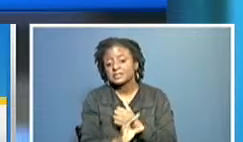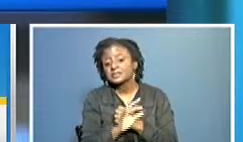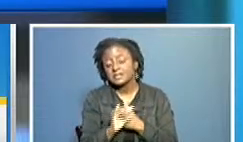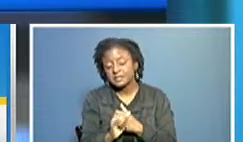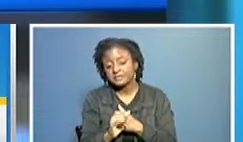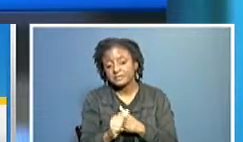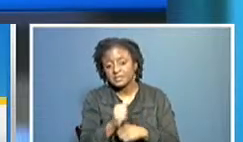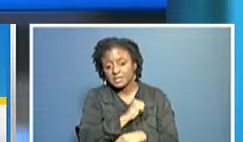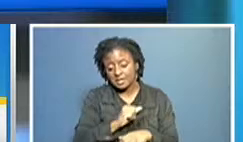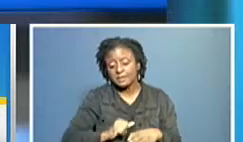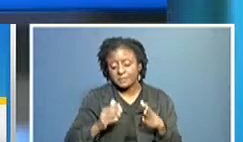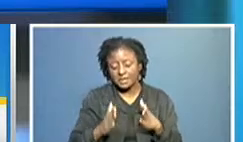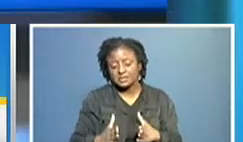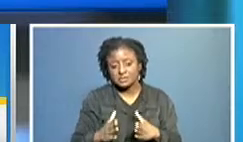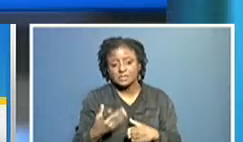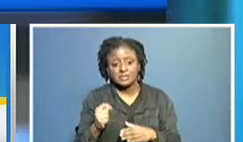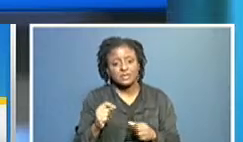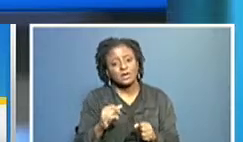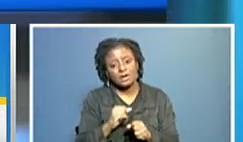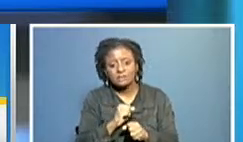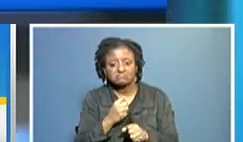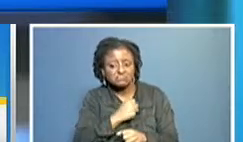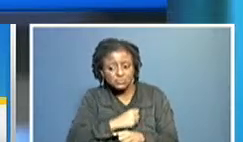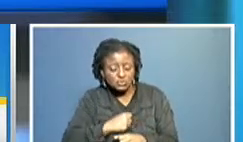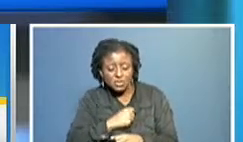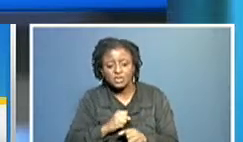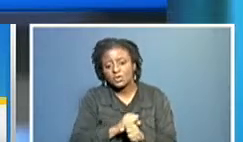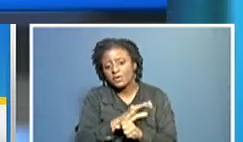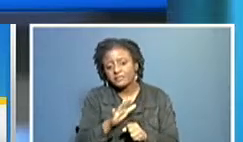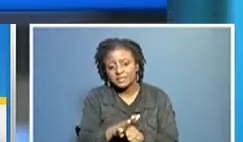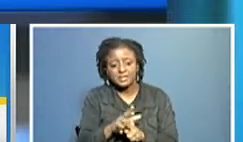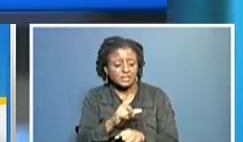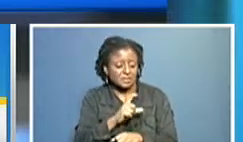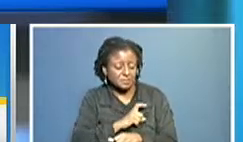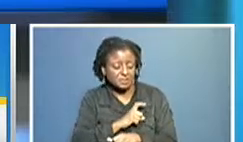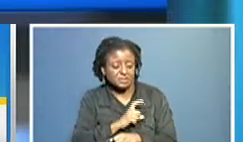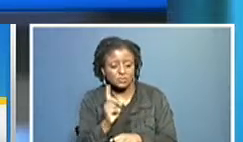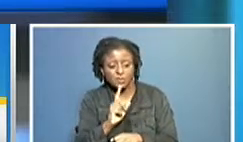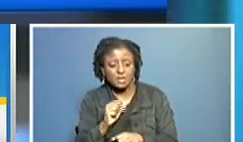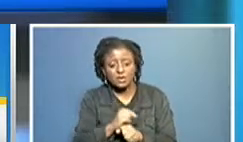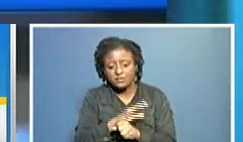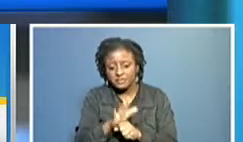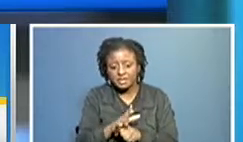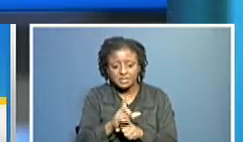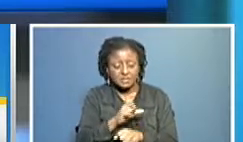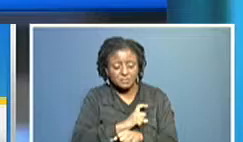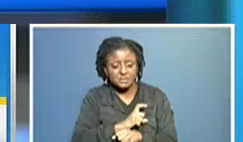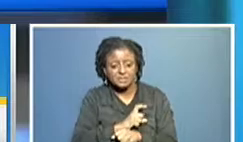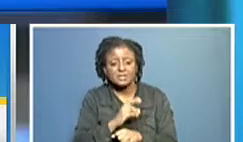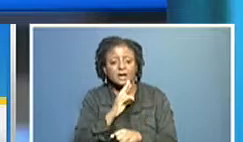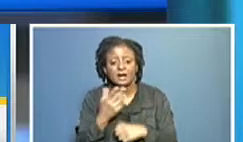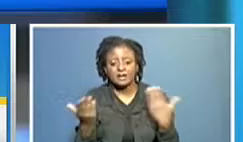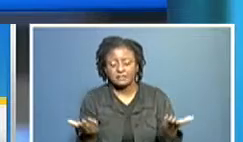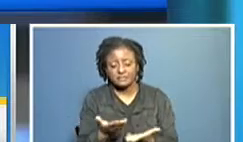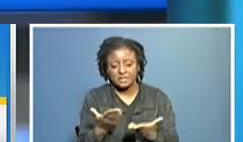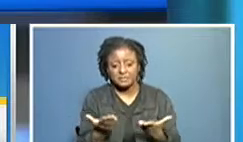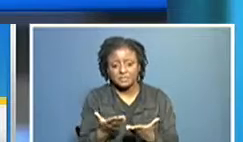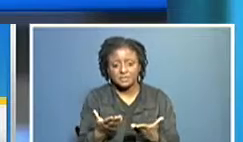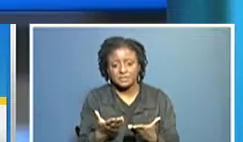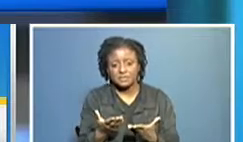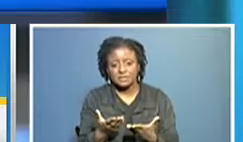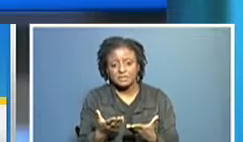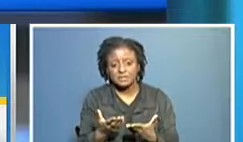the COVID-19 police, where COVID-19 police officers are available, or officers I should